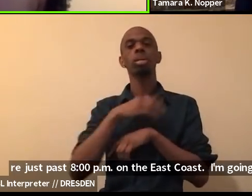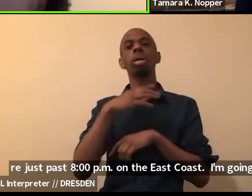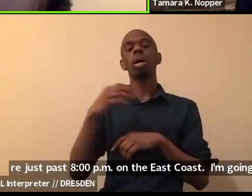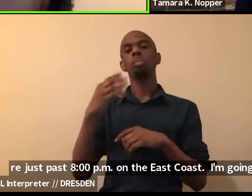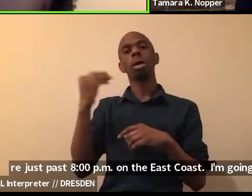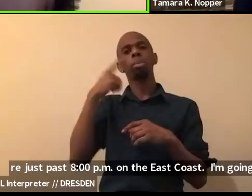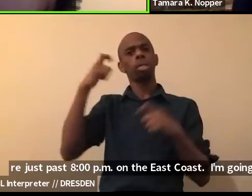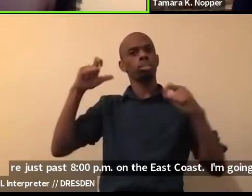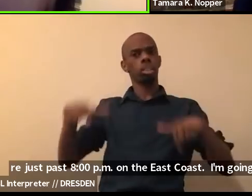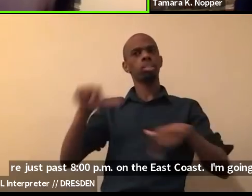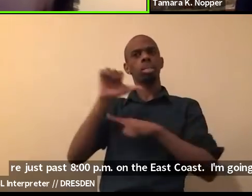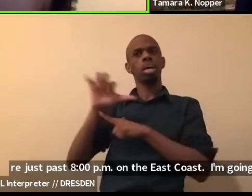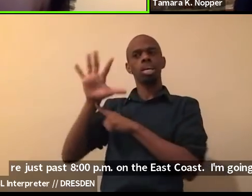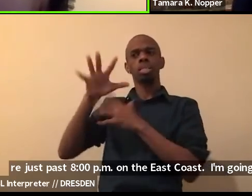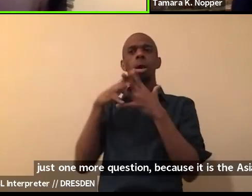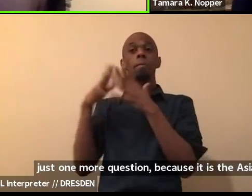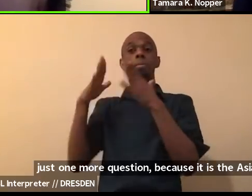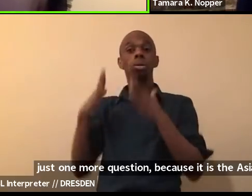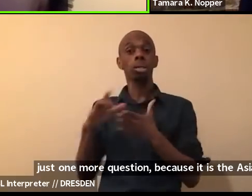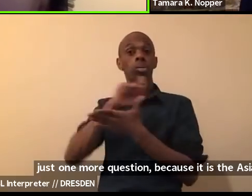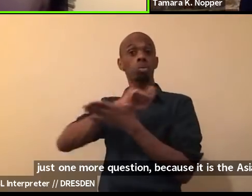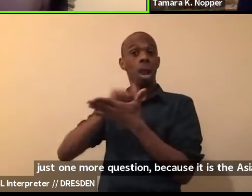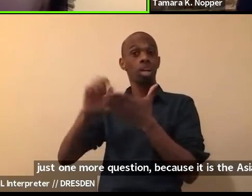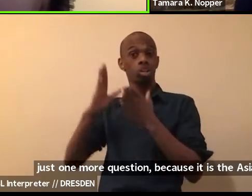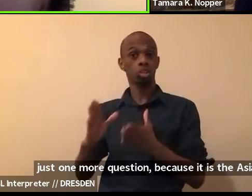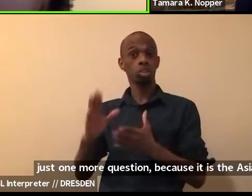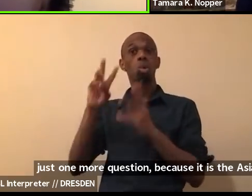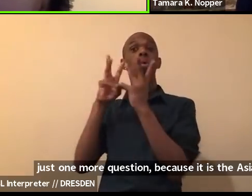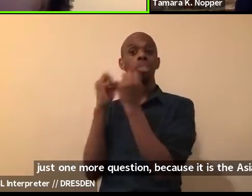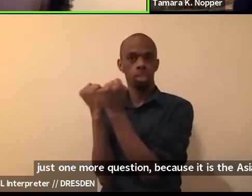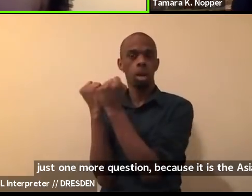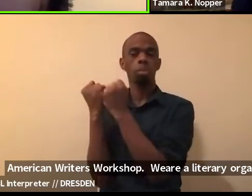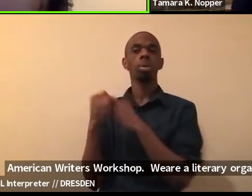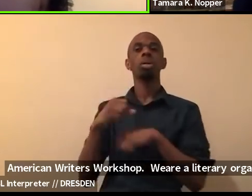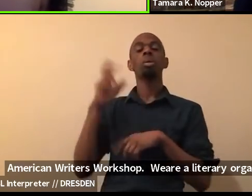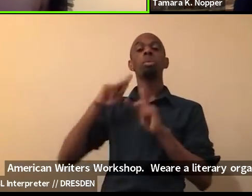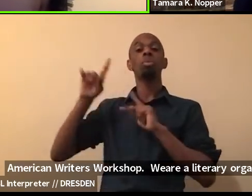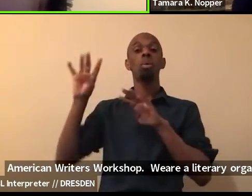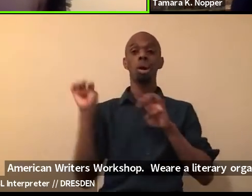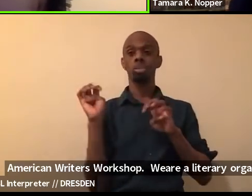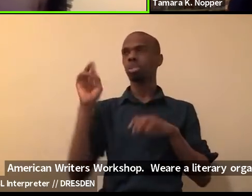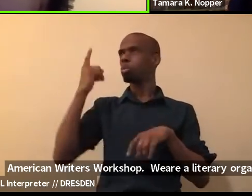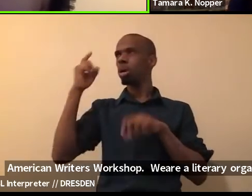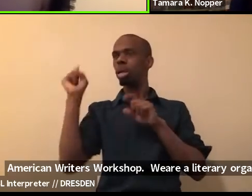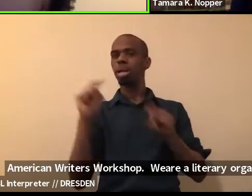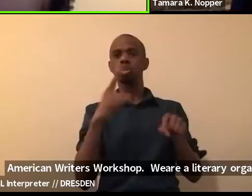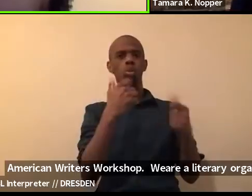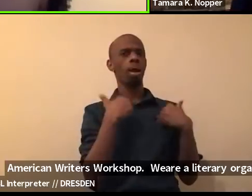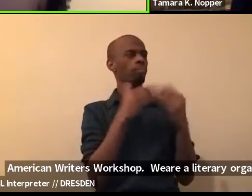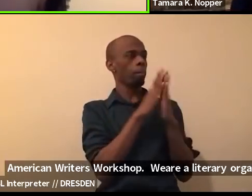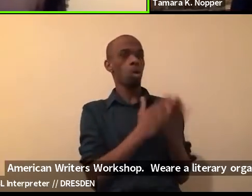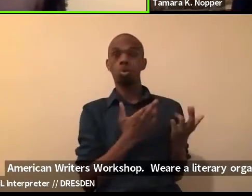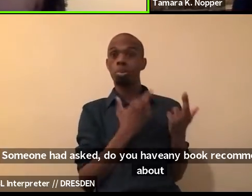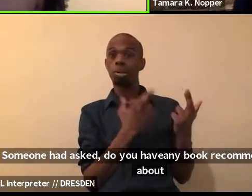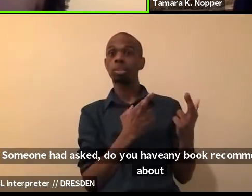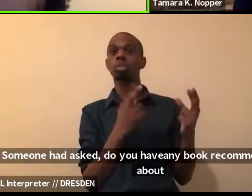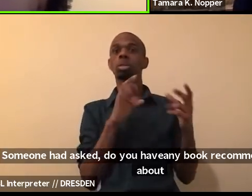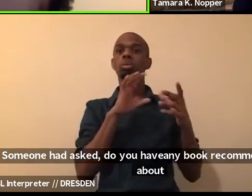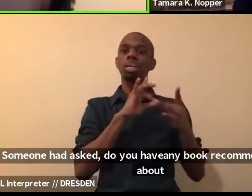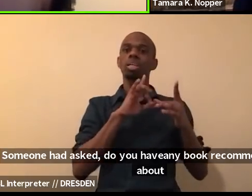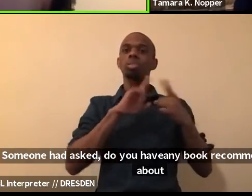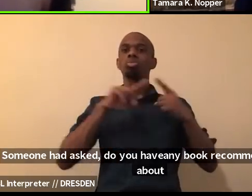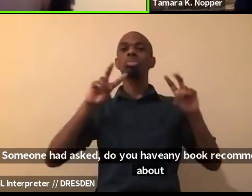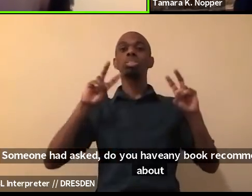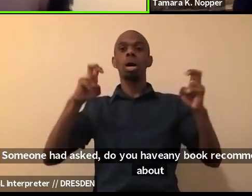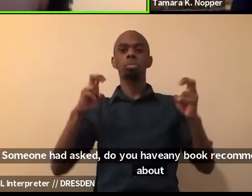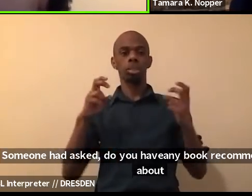are a literary organization. Someone had asked if you have any book recommendations about topics that relate to everything that has been